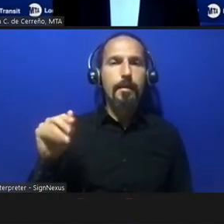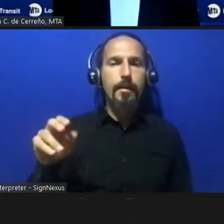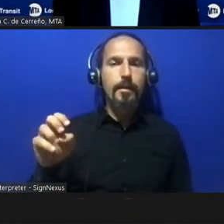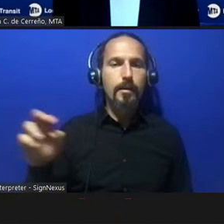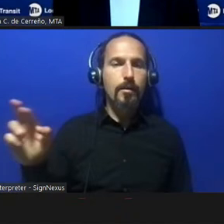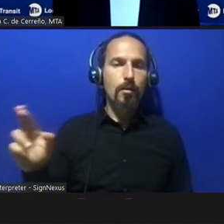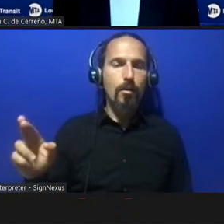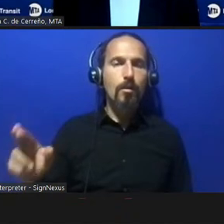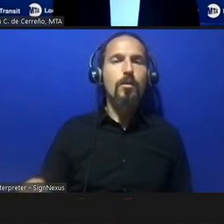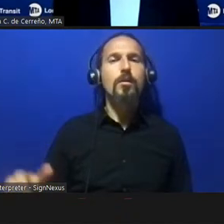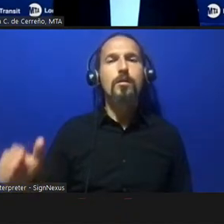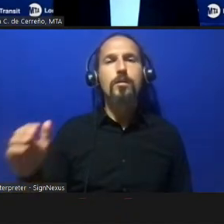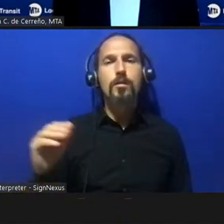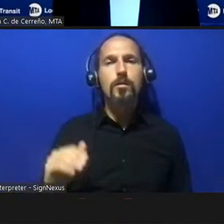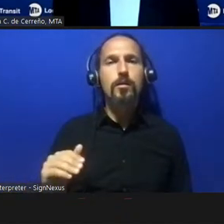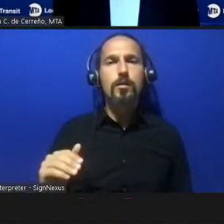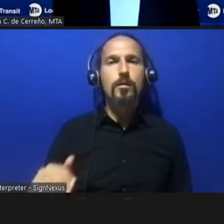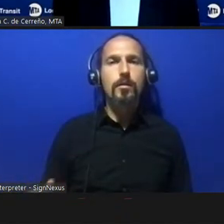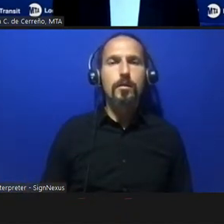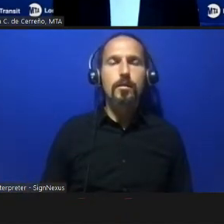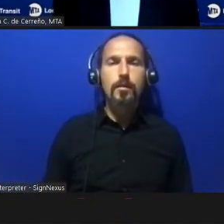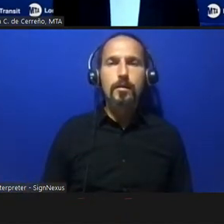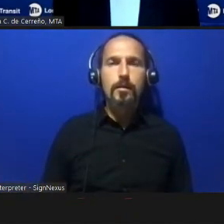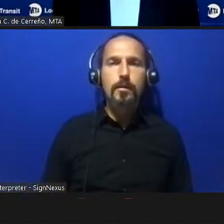by sherelle nix mckay